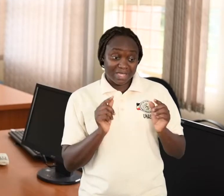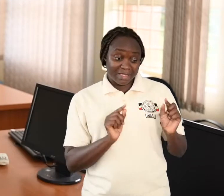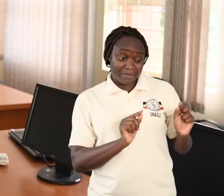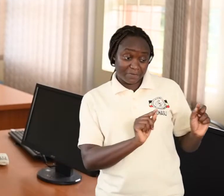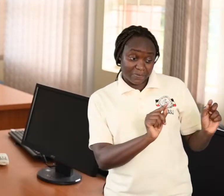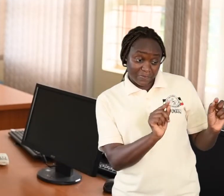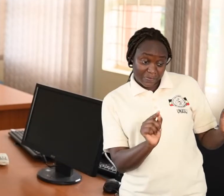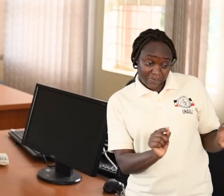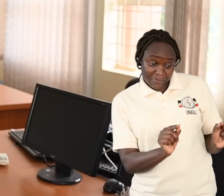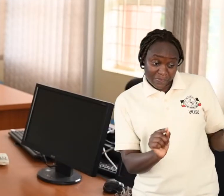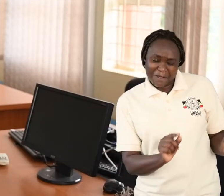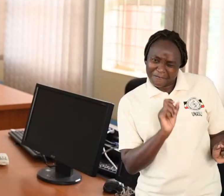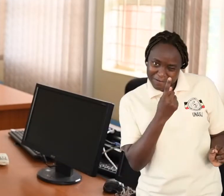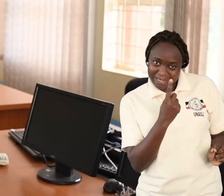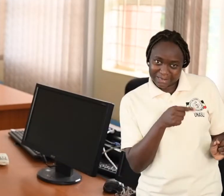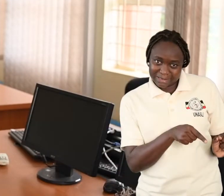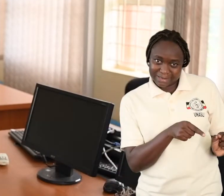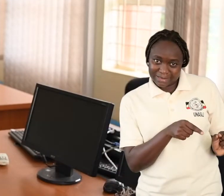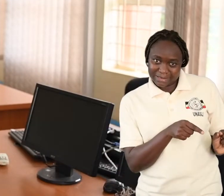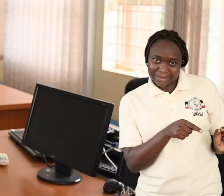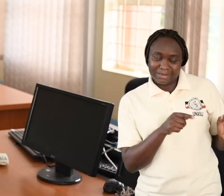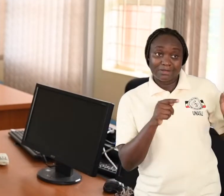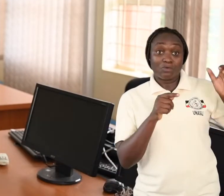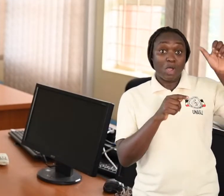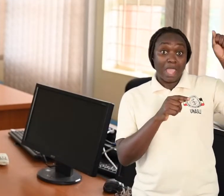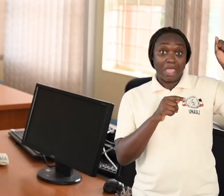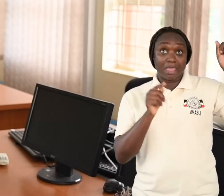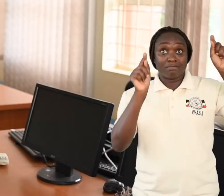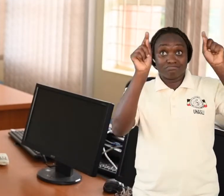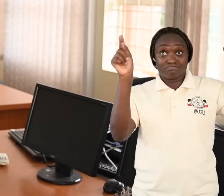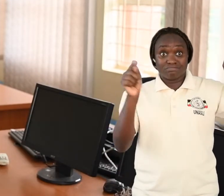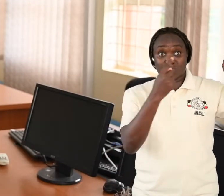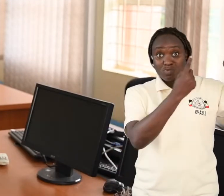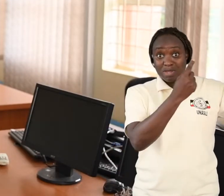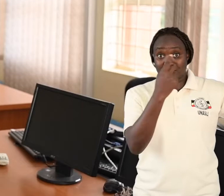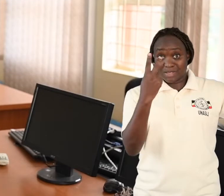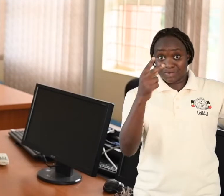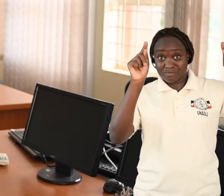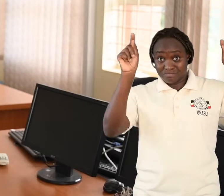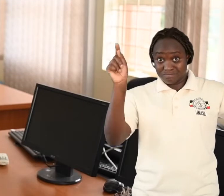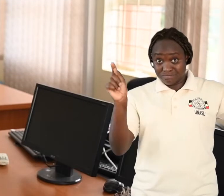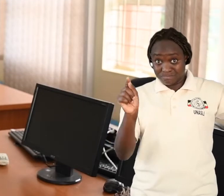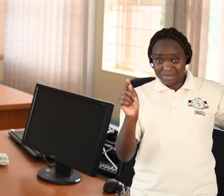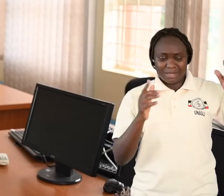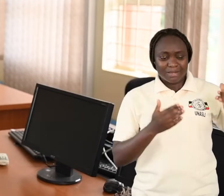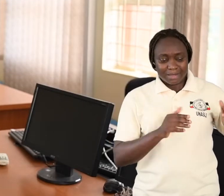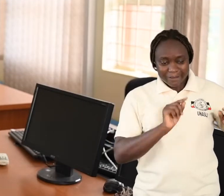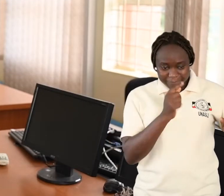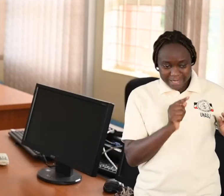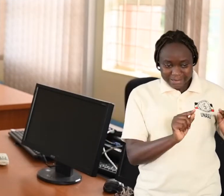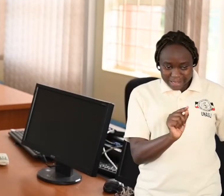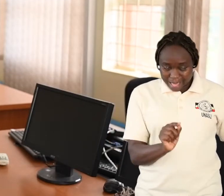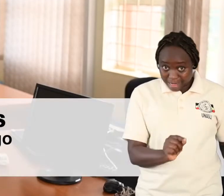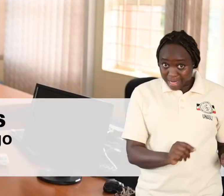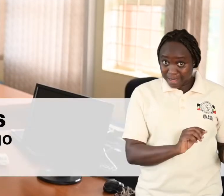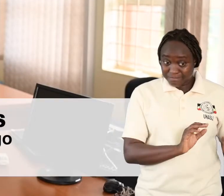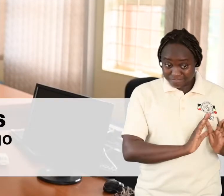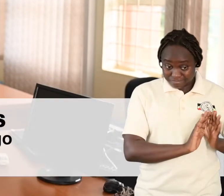set is our first subset for set A, then what is our second subset?